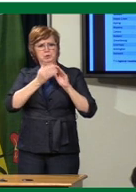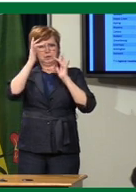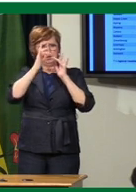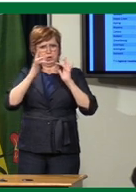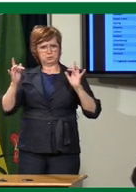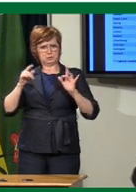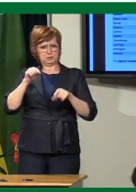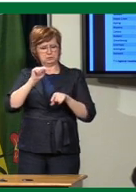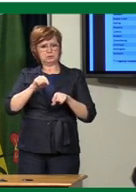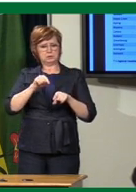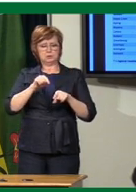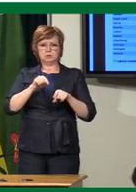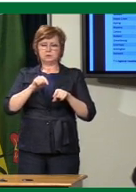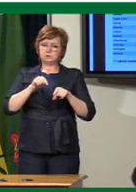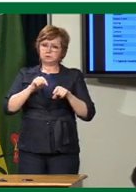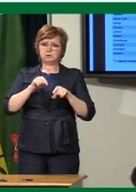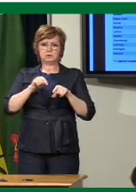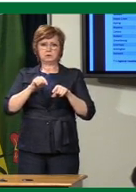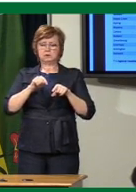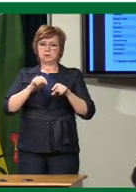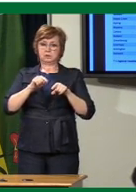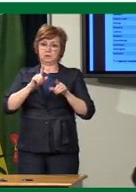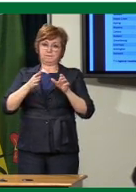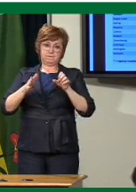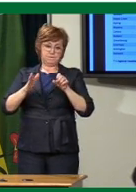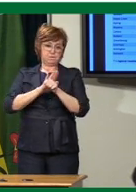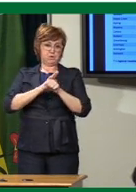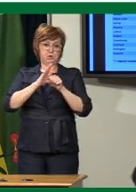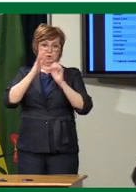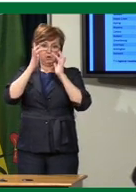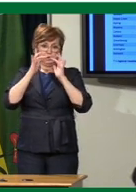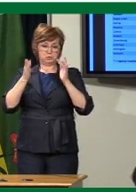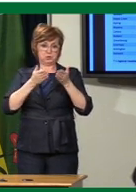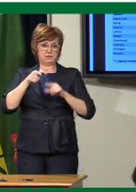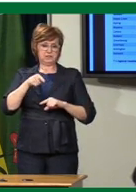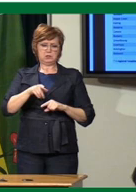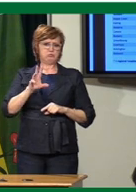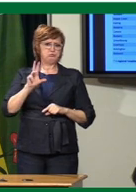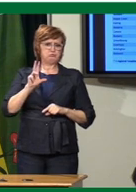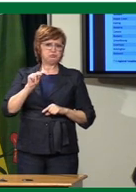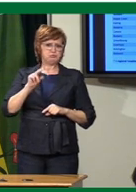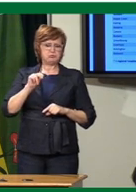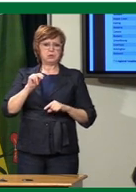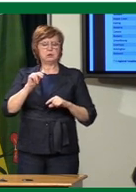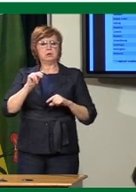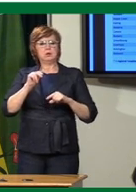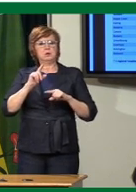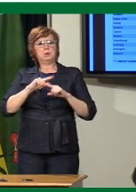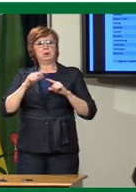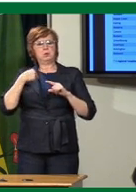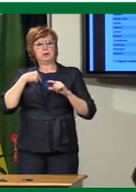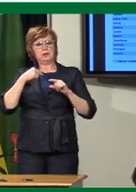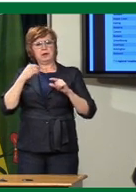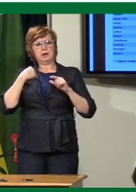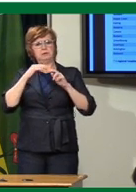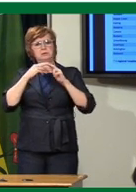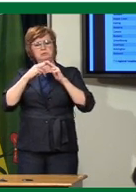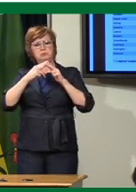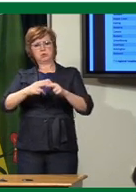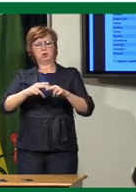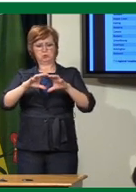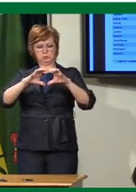providing only alternate level of care services. Alternate level of care essentially represents a